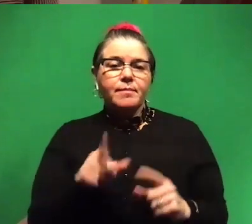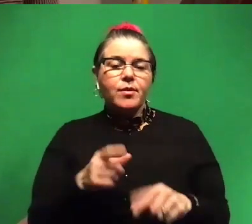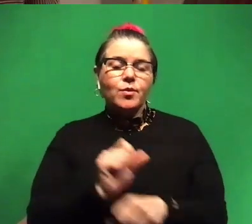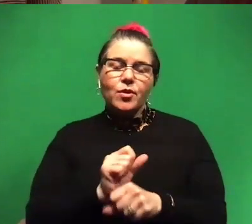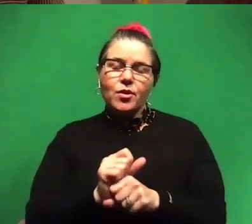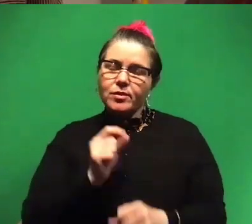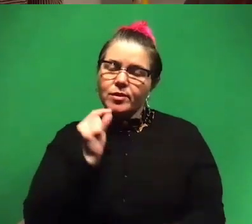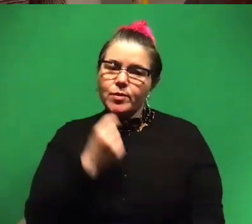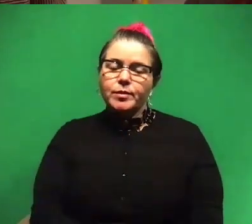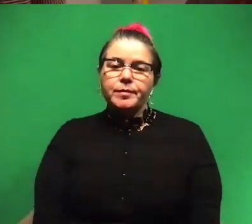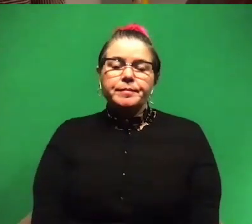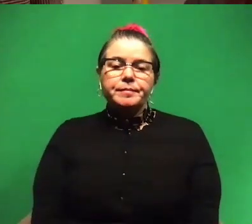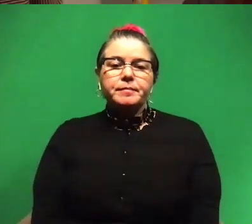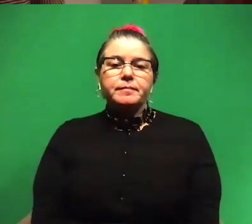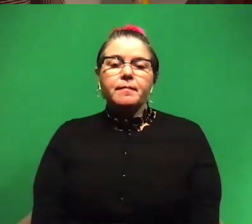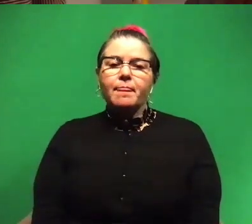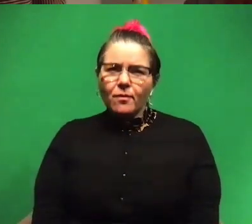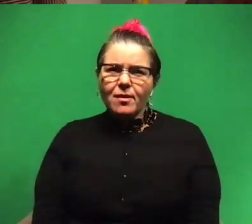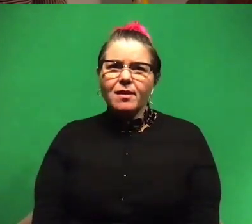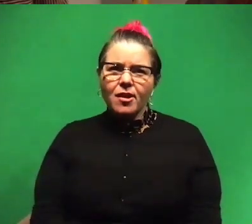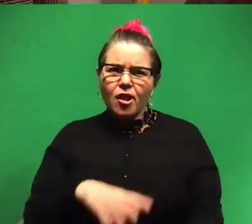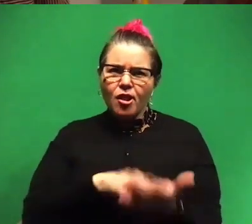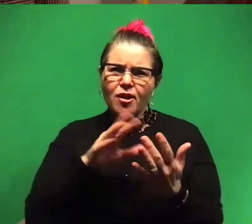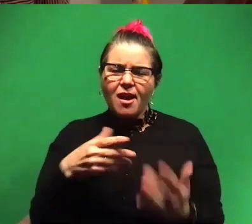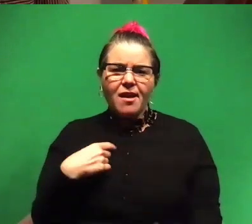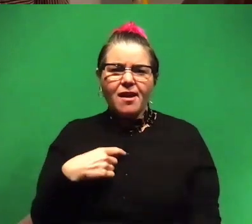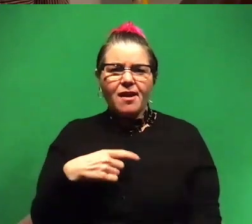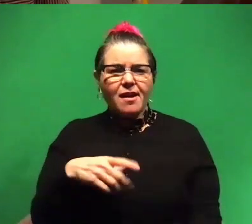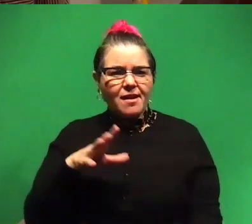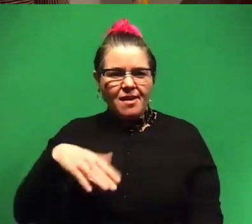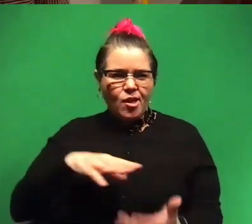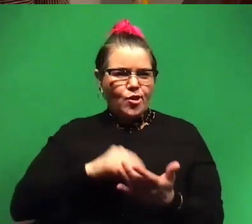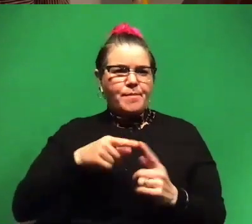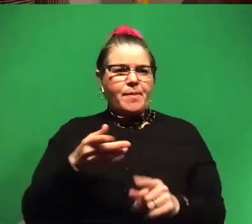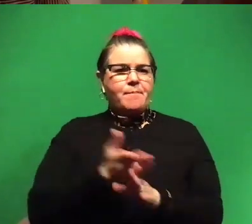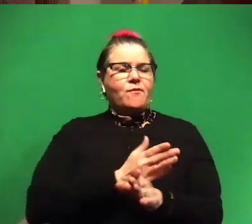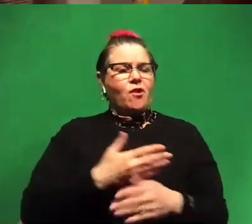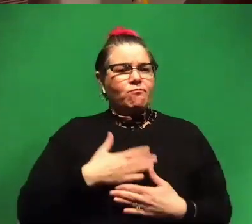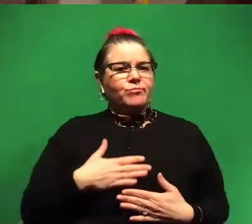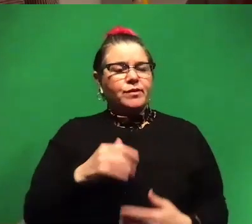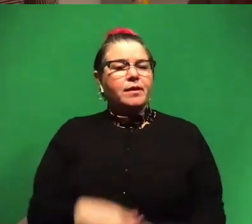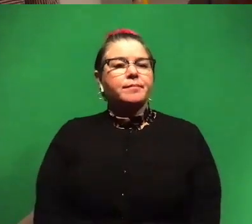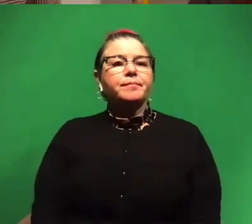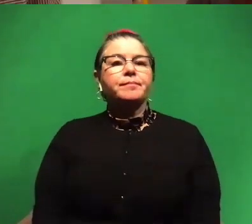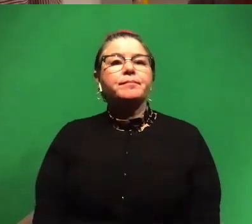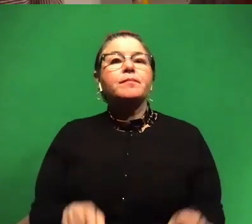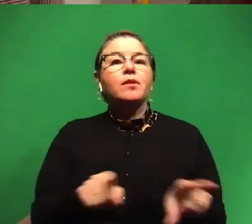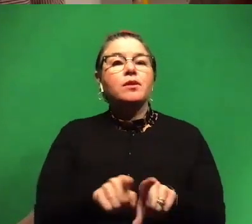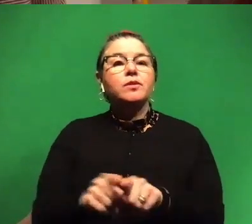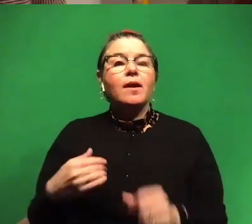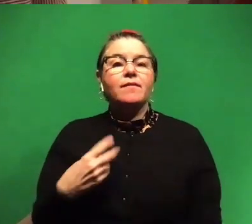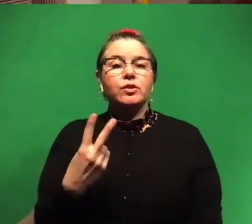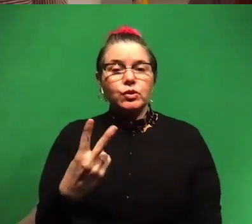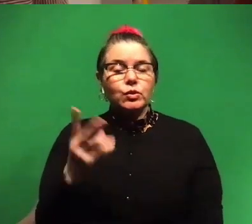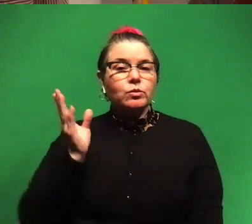cool and really informative, and something I had never learned about before. So I really appreciate that. We also have 2